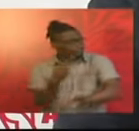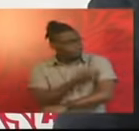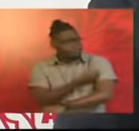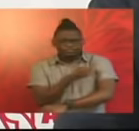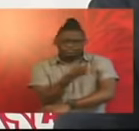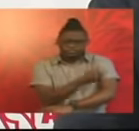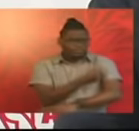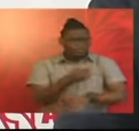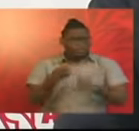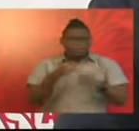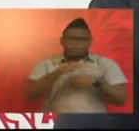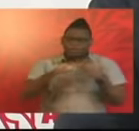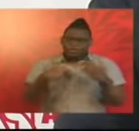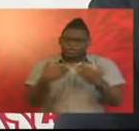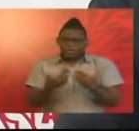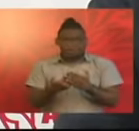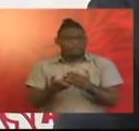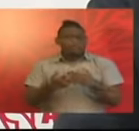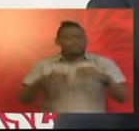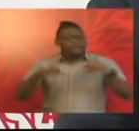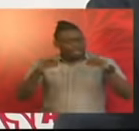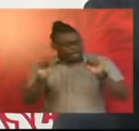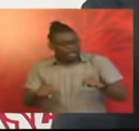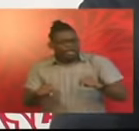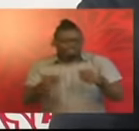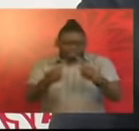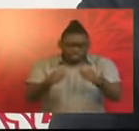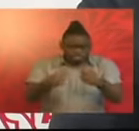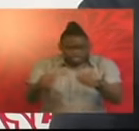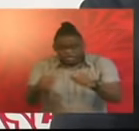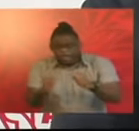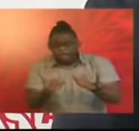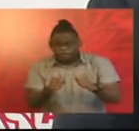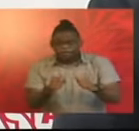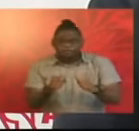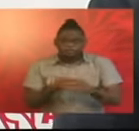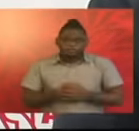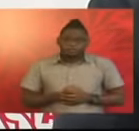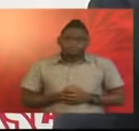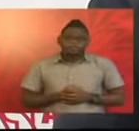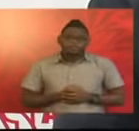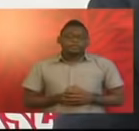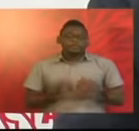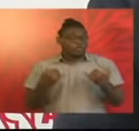Our inherent oxygen capacity at our